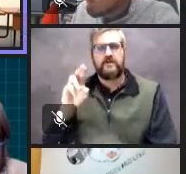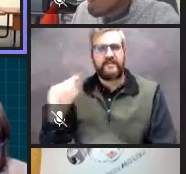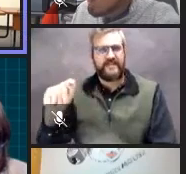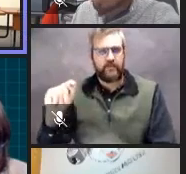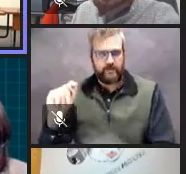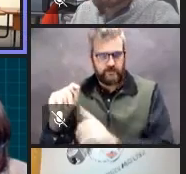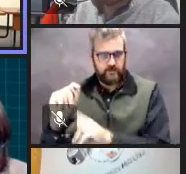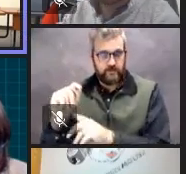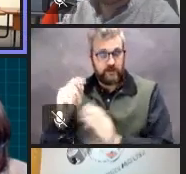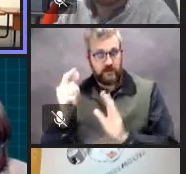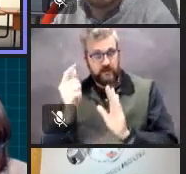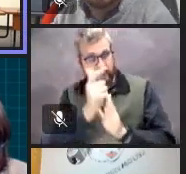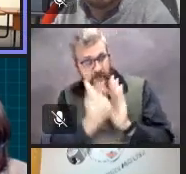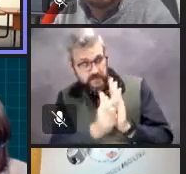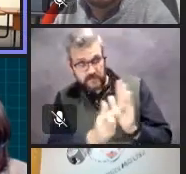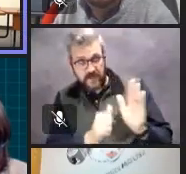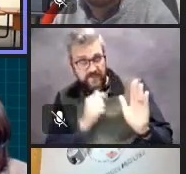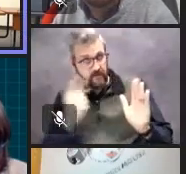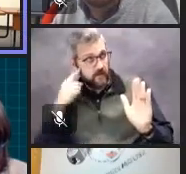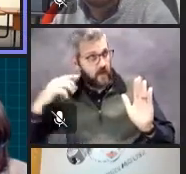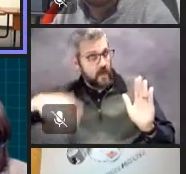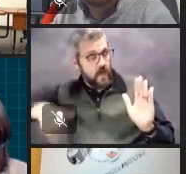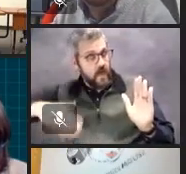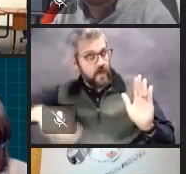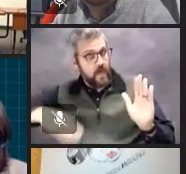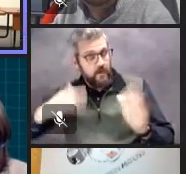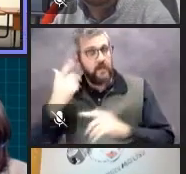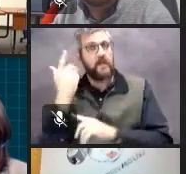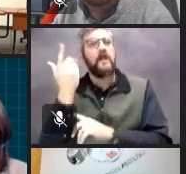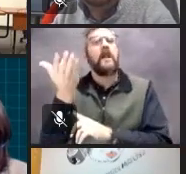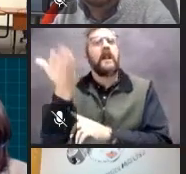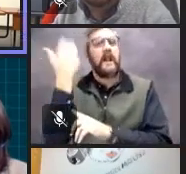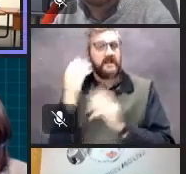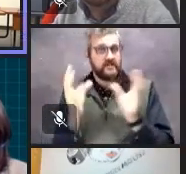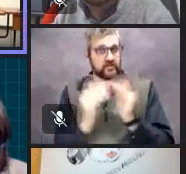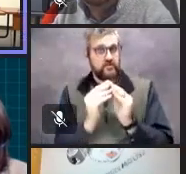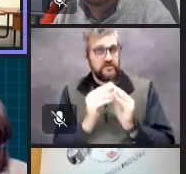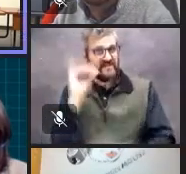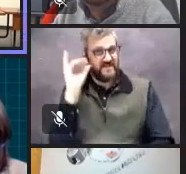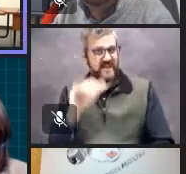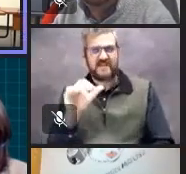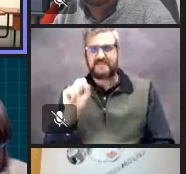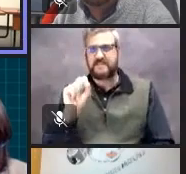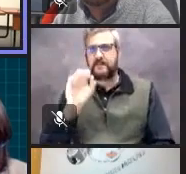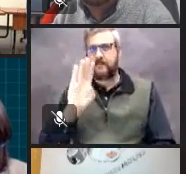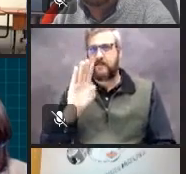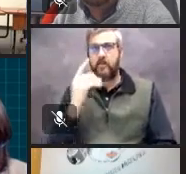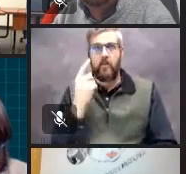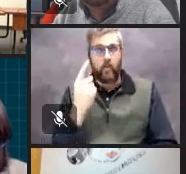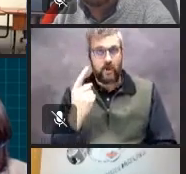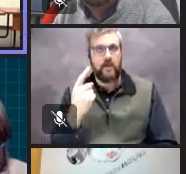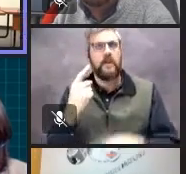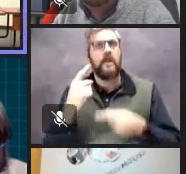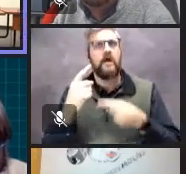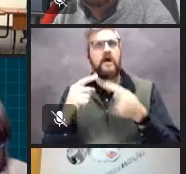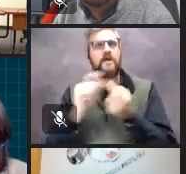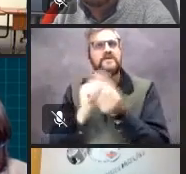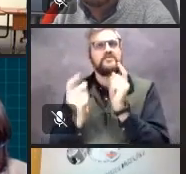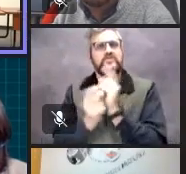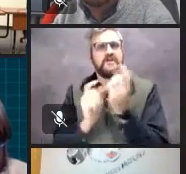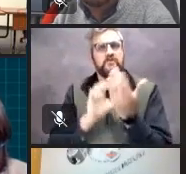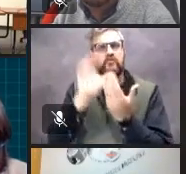hearing that precisely because they did something last session with Senate Bill 1 around that changed the curricular